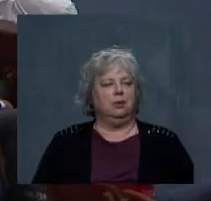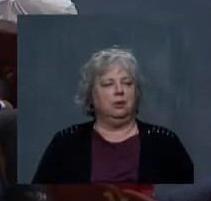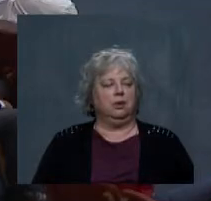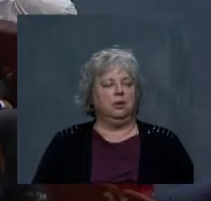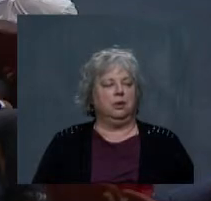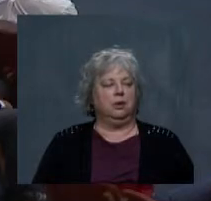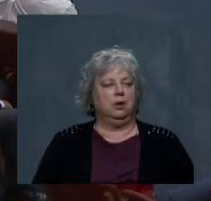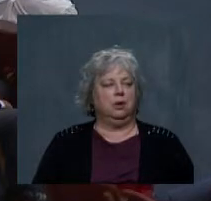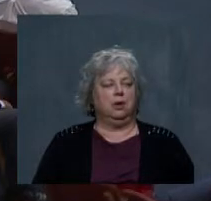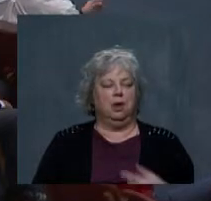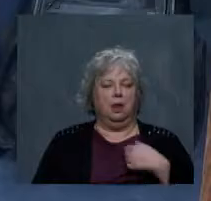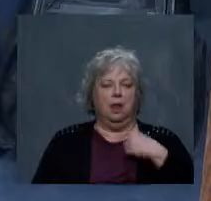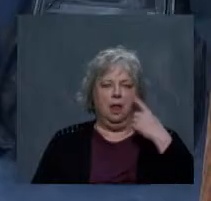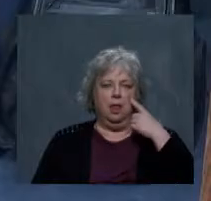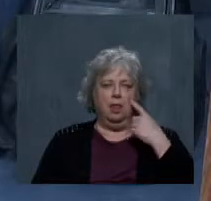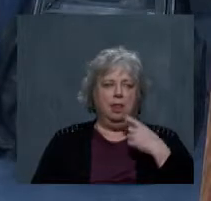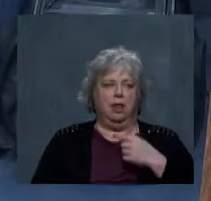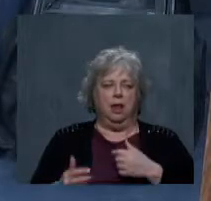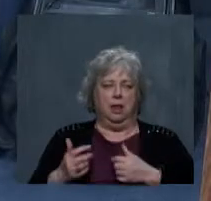I think the main